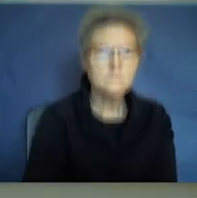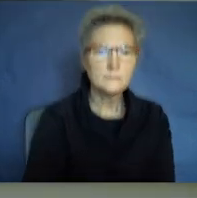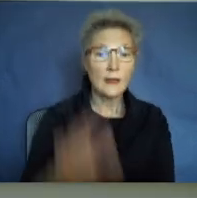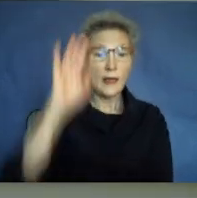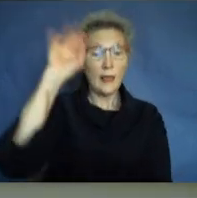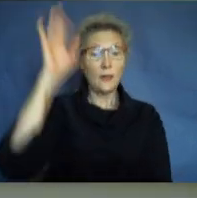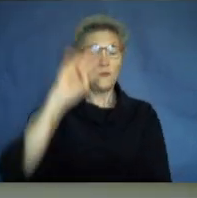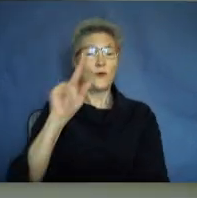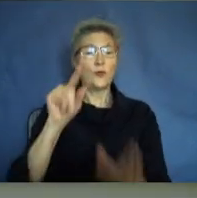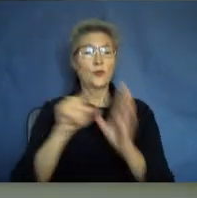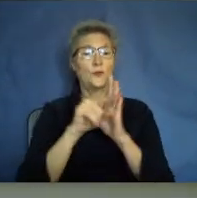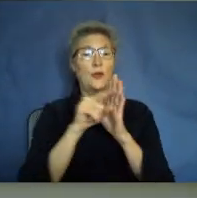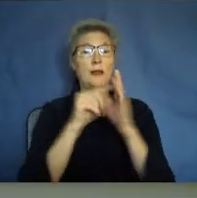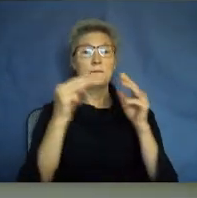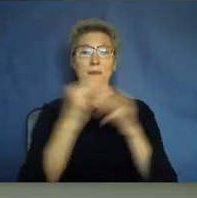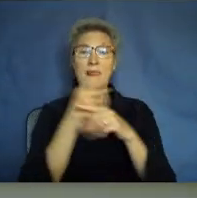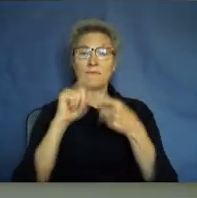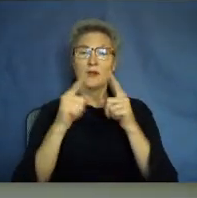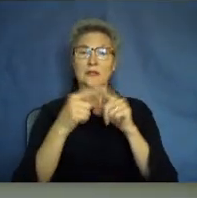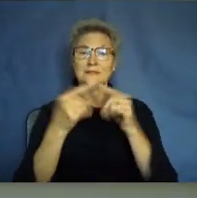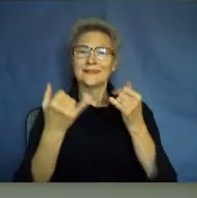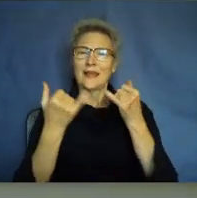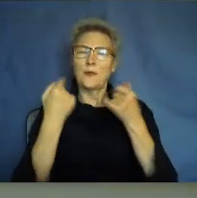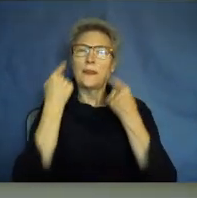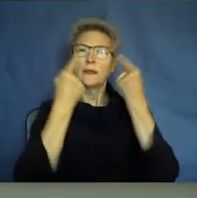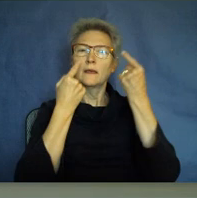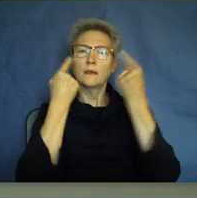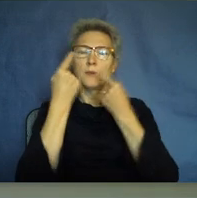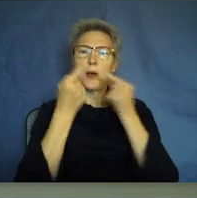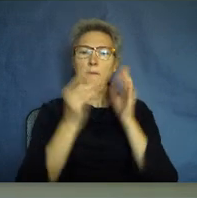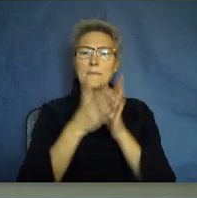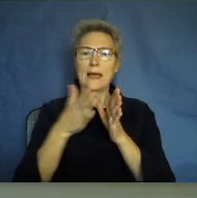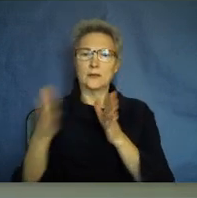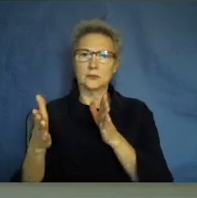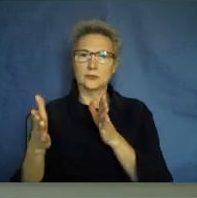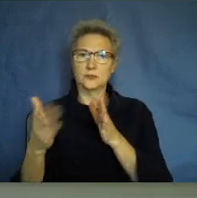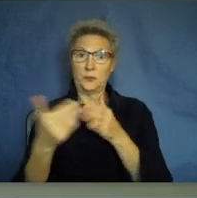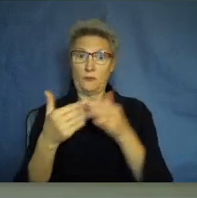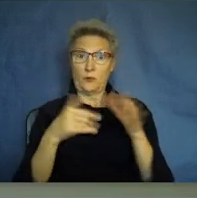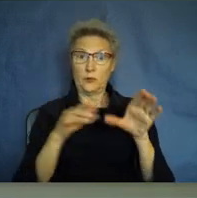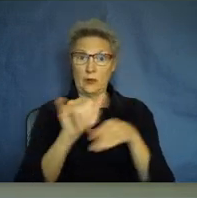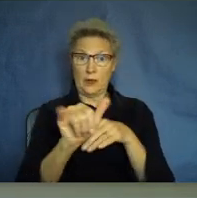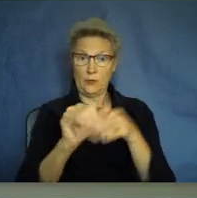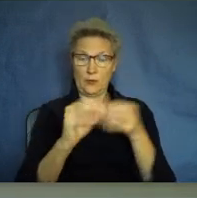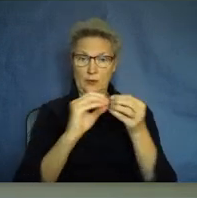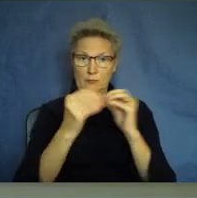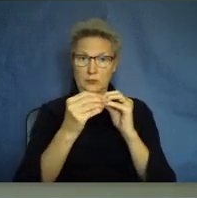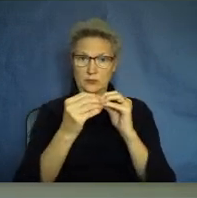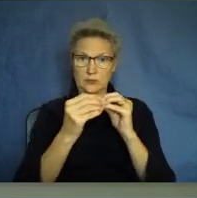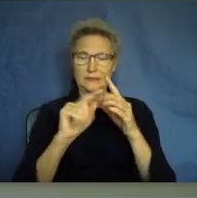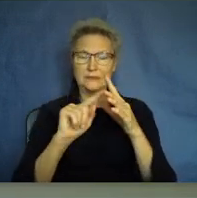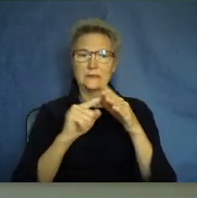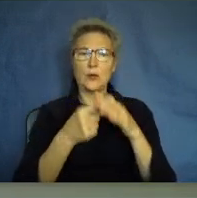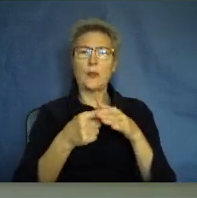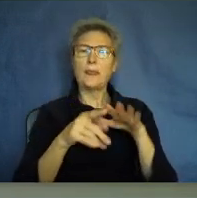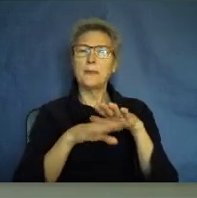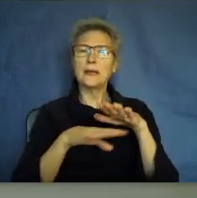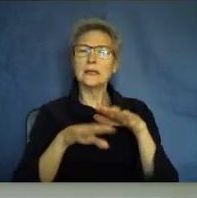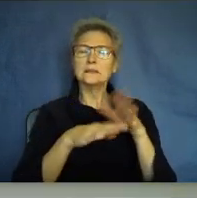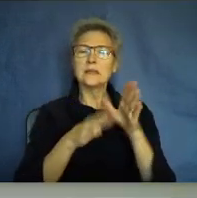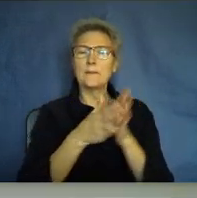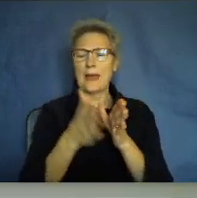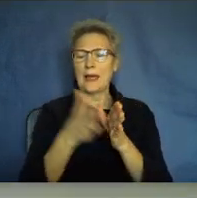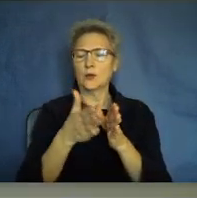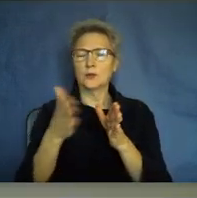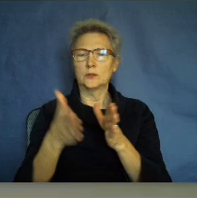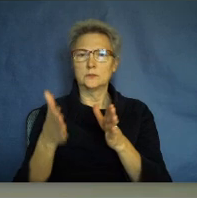grade math friends. Today we are going to be thinking about patterns, but before we do that with numbers, I want to start off with a basic pattern that you